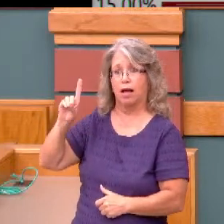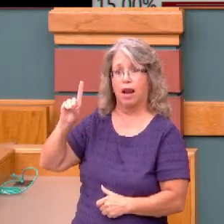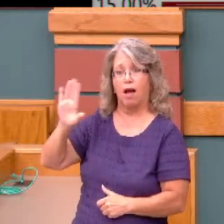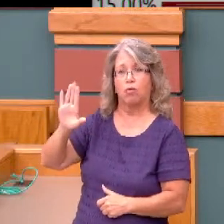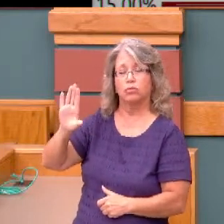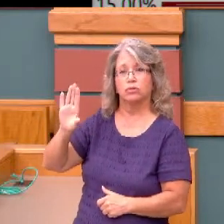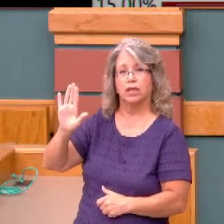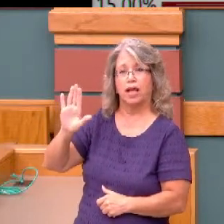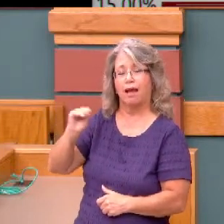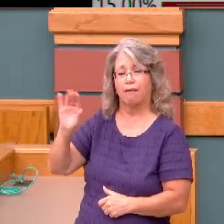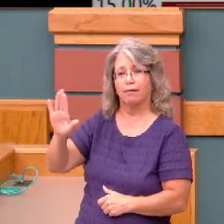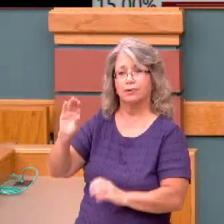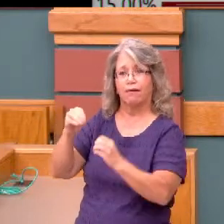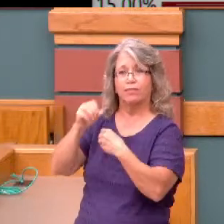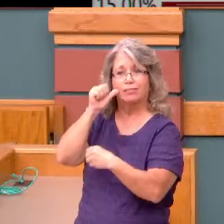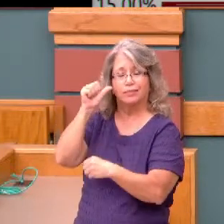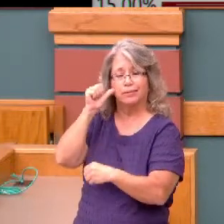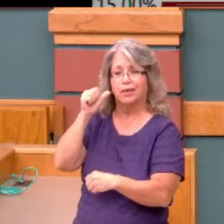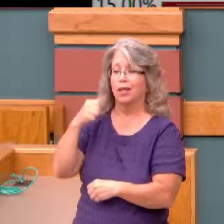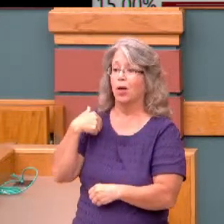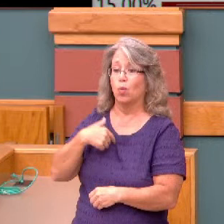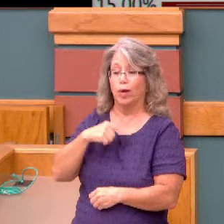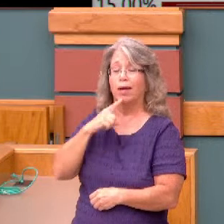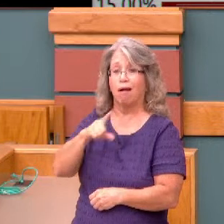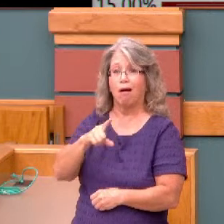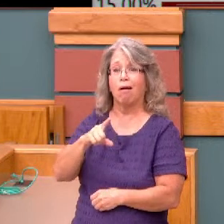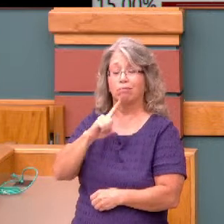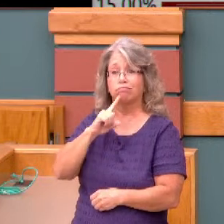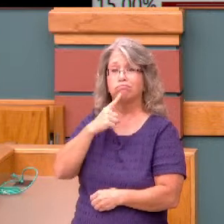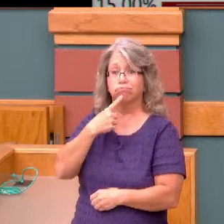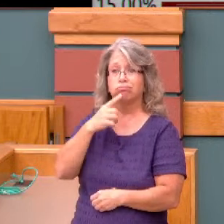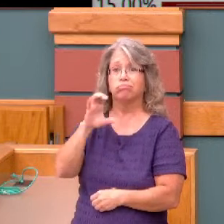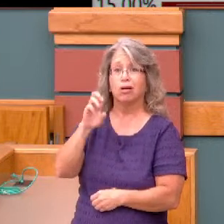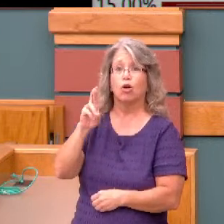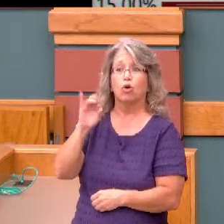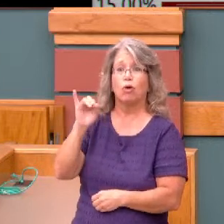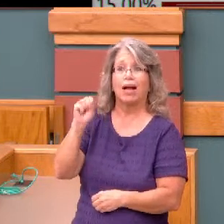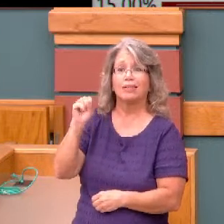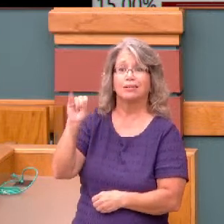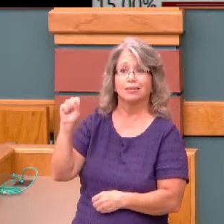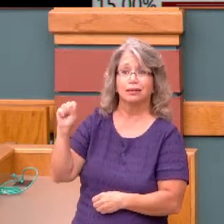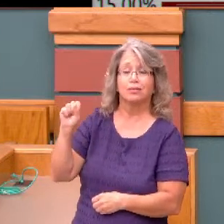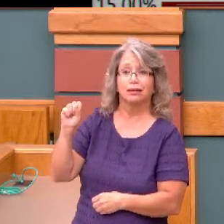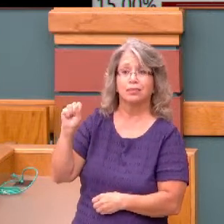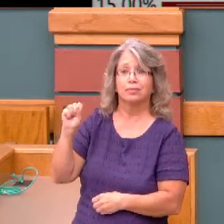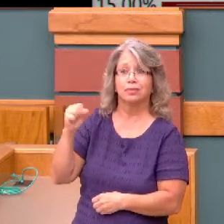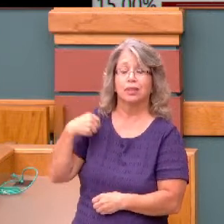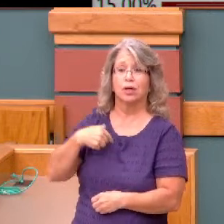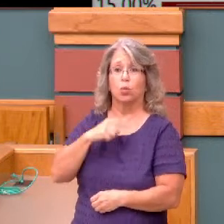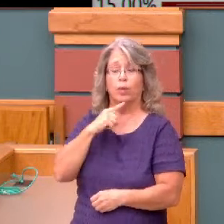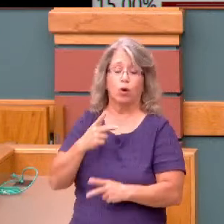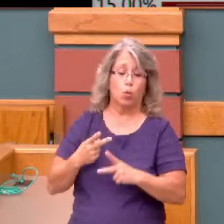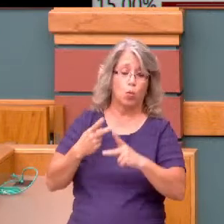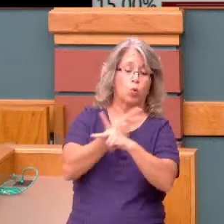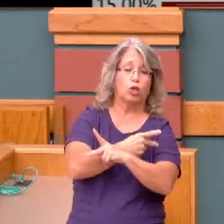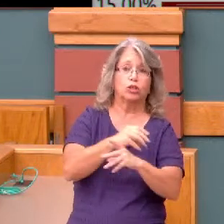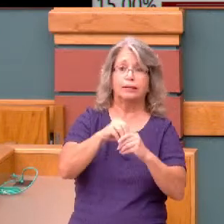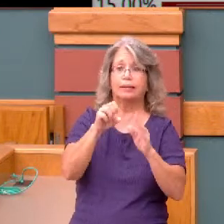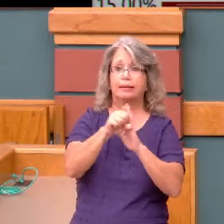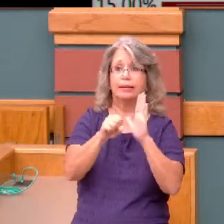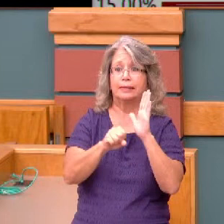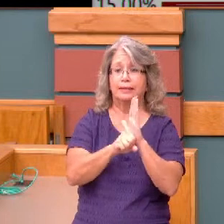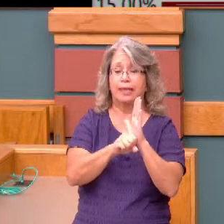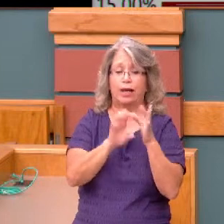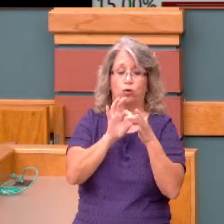yesterday, we are in crisis here, and we are the worst in the state as far as the increase in